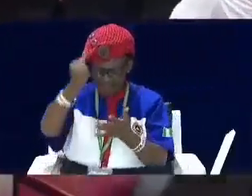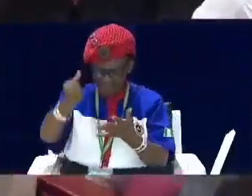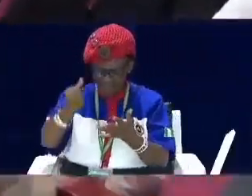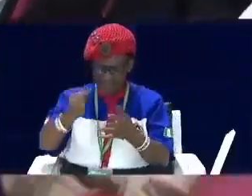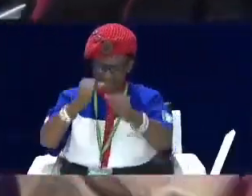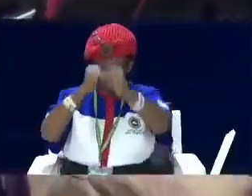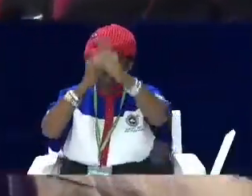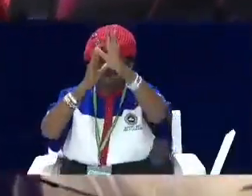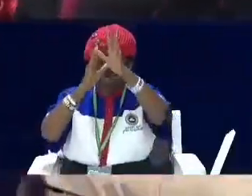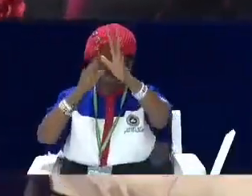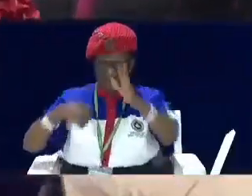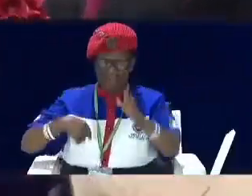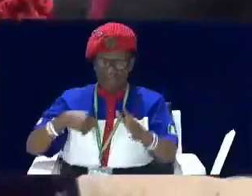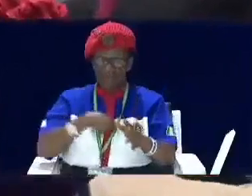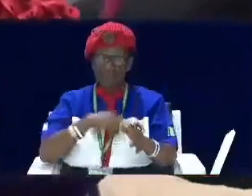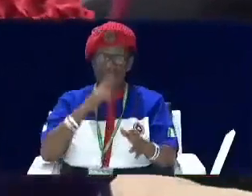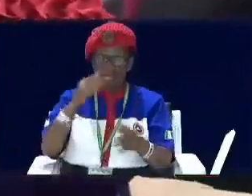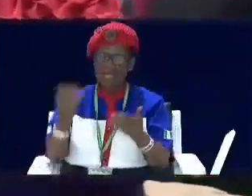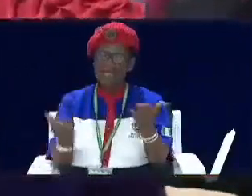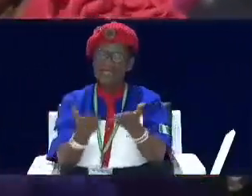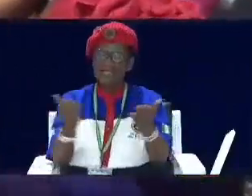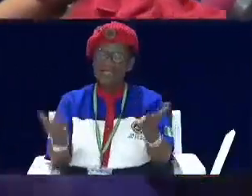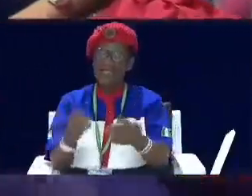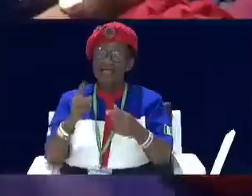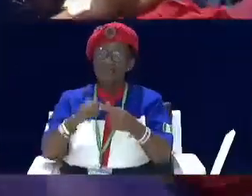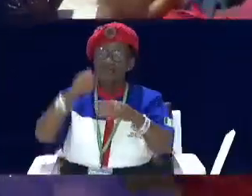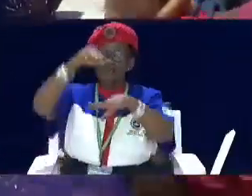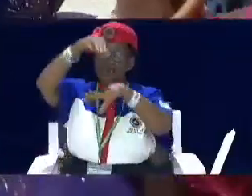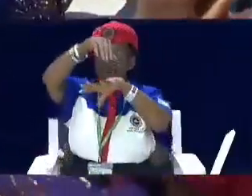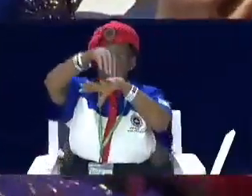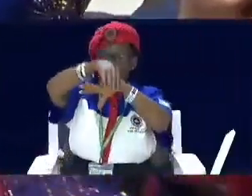Father, we are here tonight. Baba nbe ni lale yi.